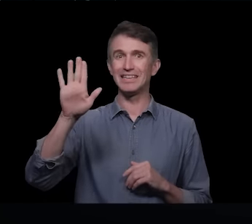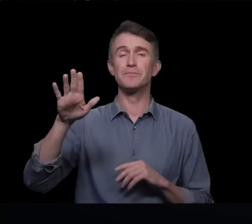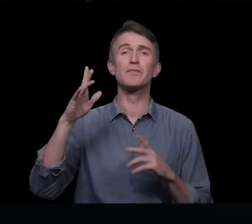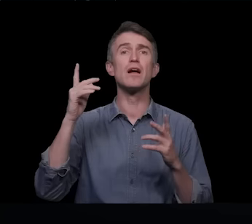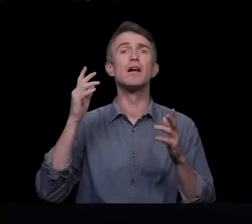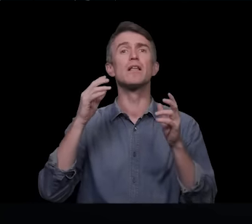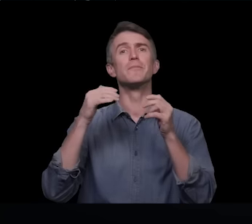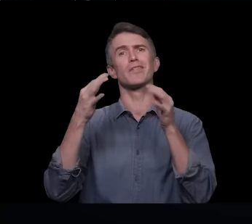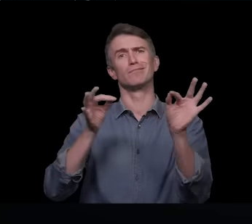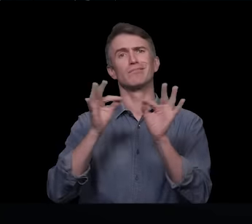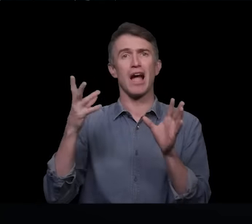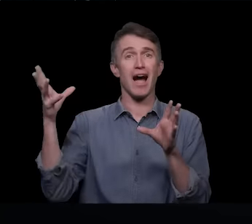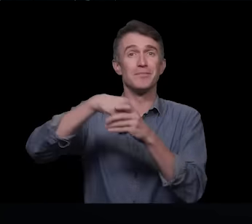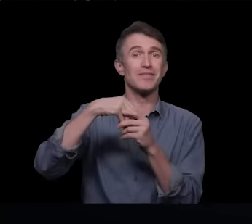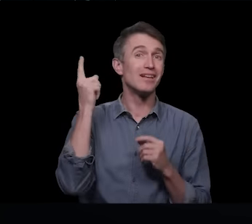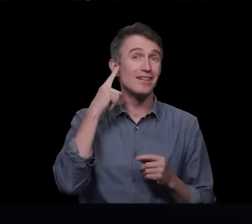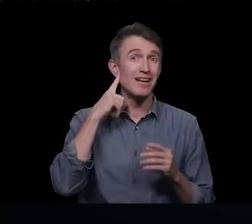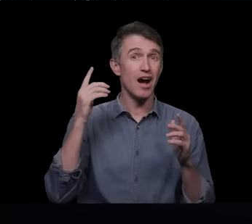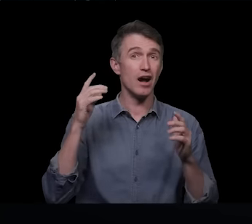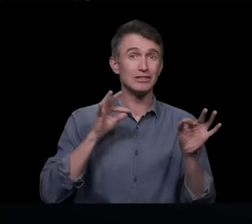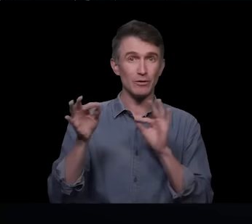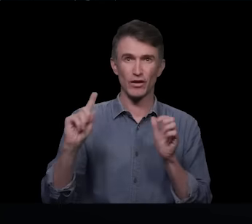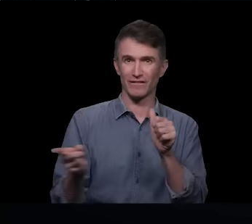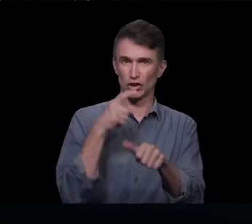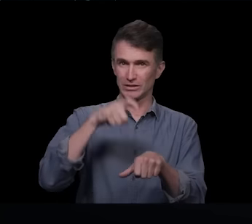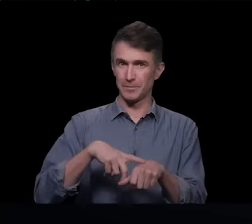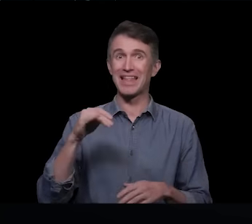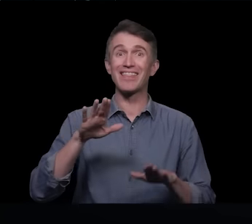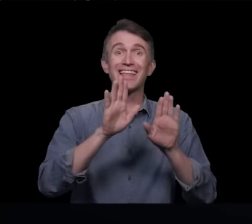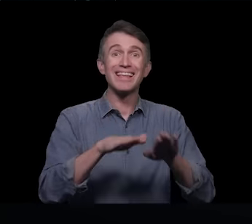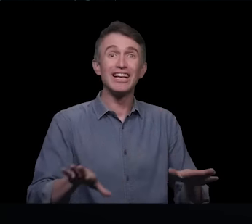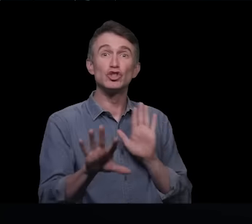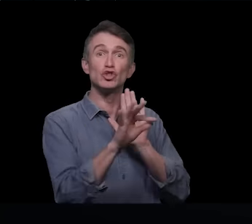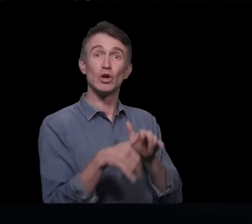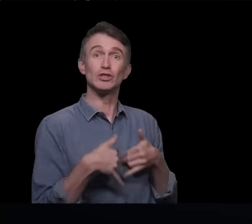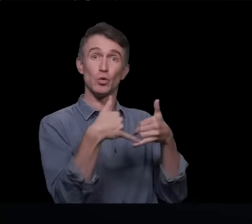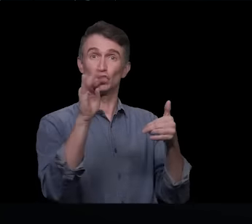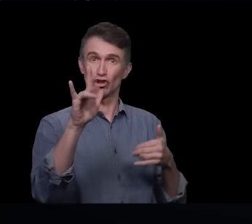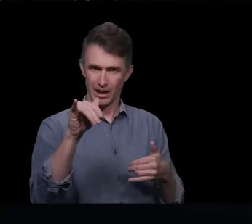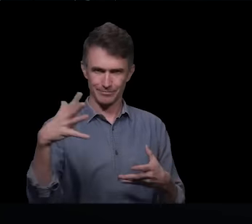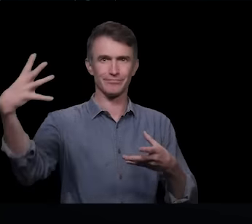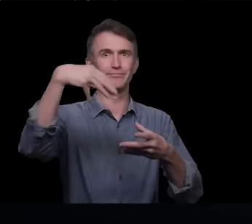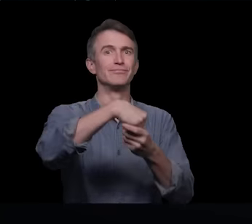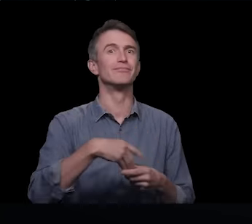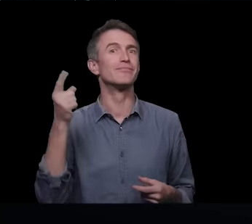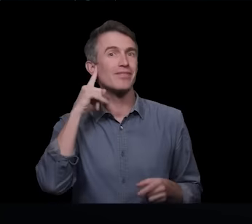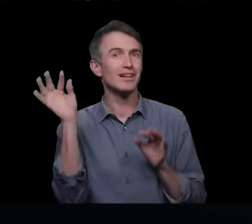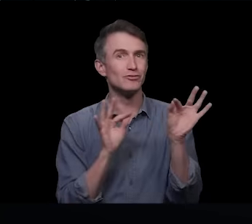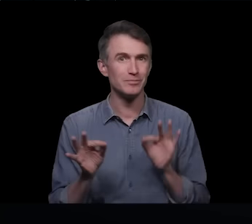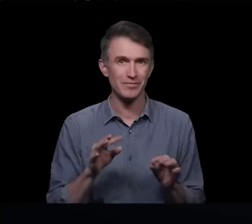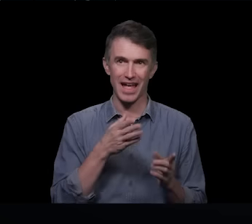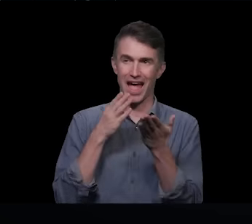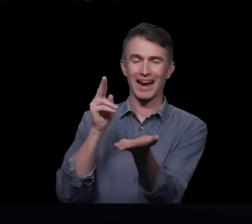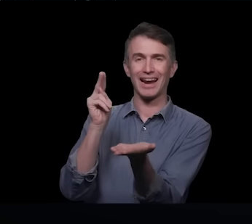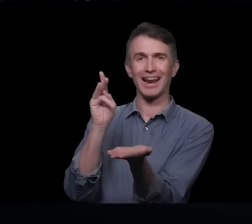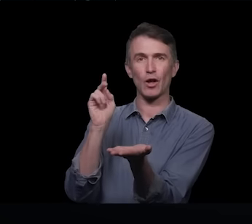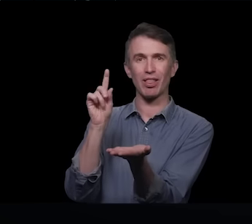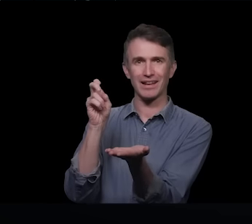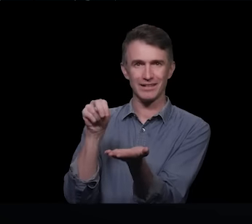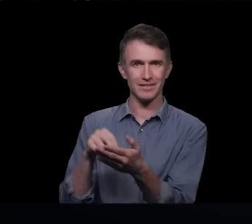BET Awards feature live audio description for the first time. And the Kids' Choice Awards in July marked the first ever live